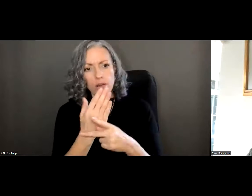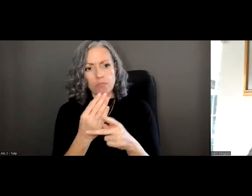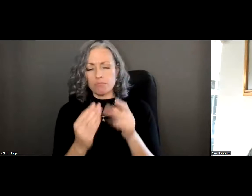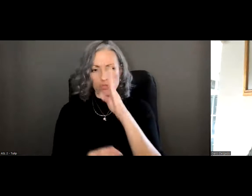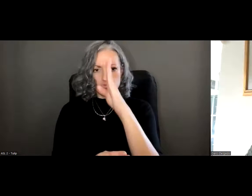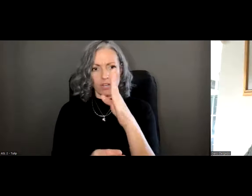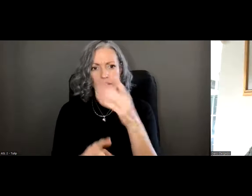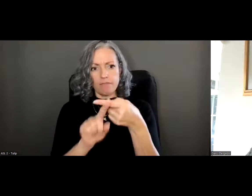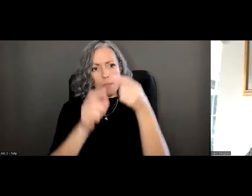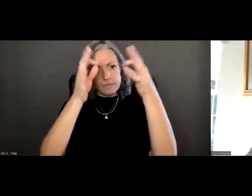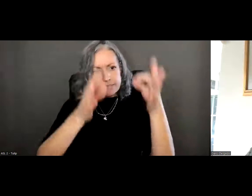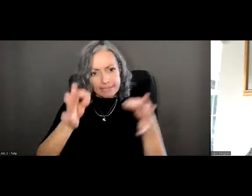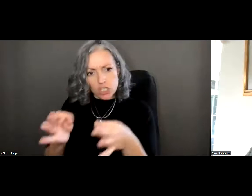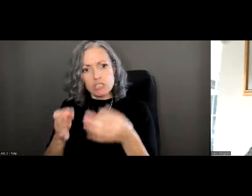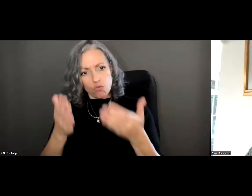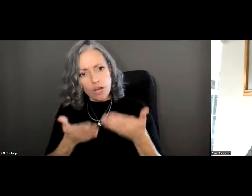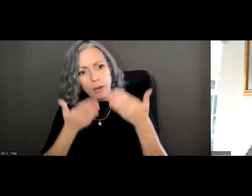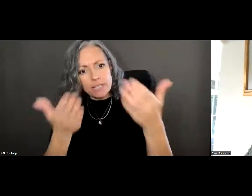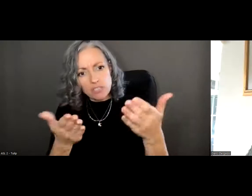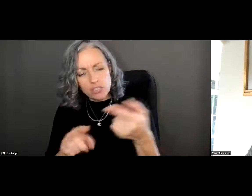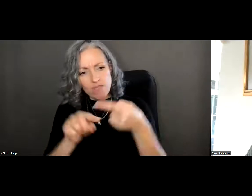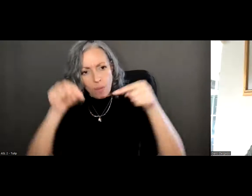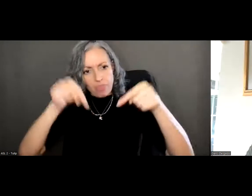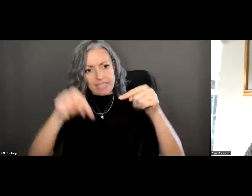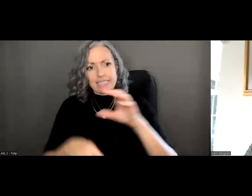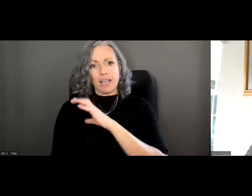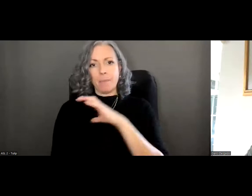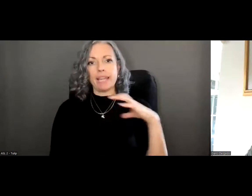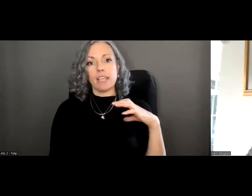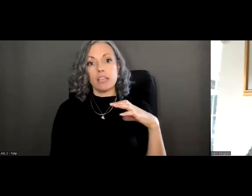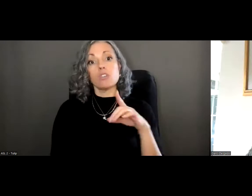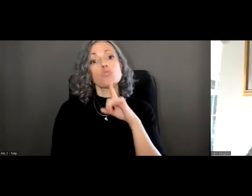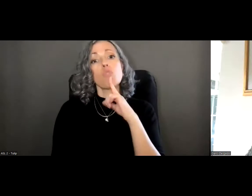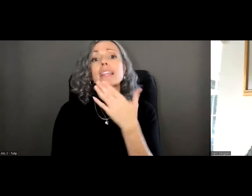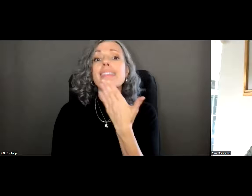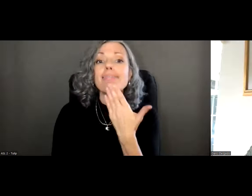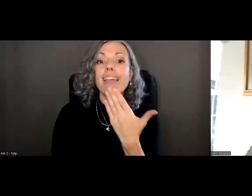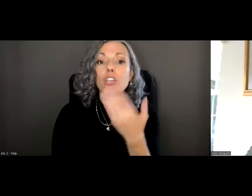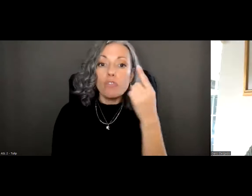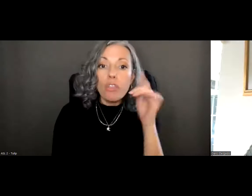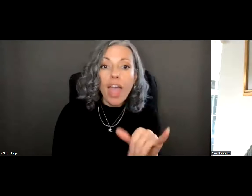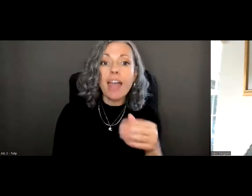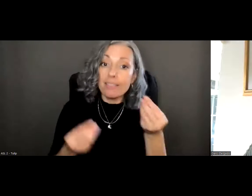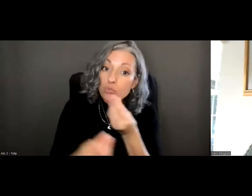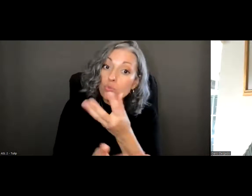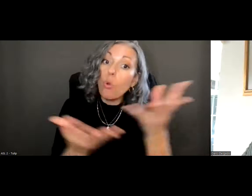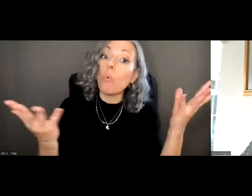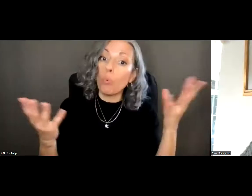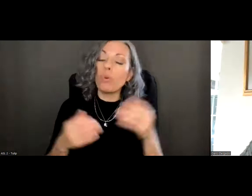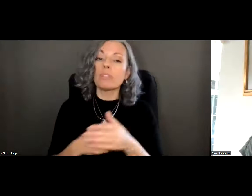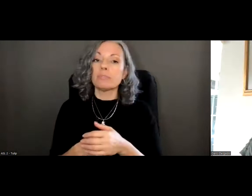of decisions and recommendations that come out of this committee. So just very thankful for that and wanted to lift those up